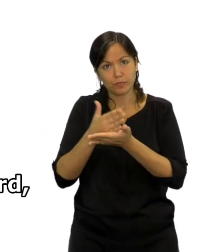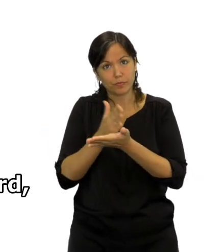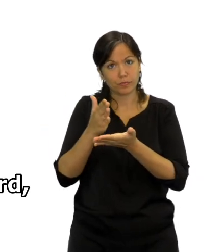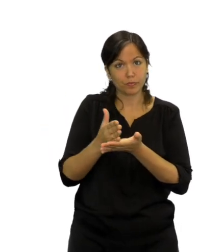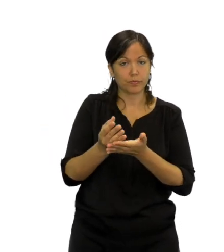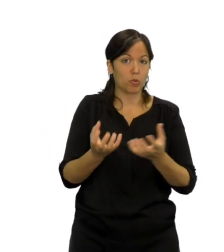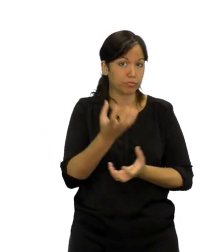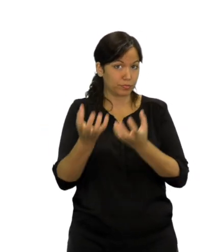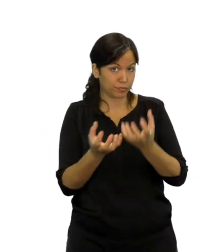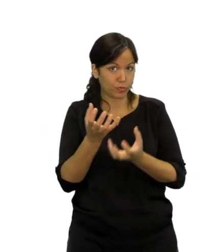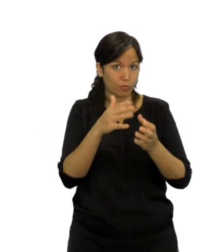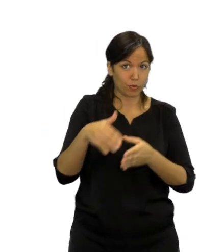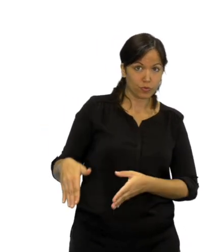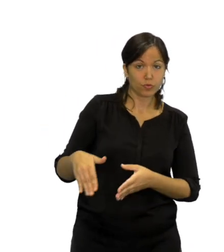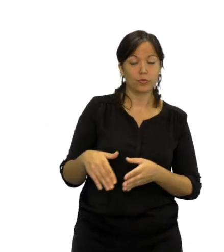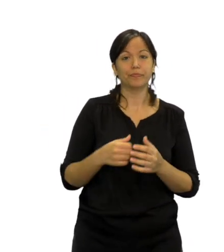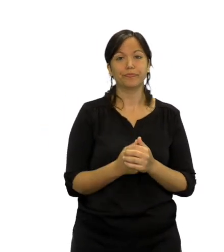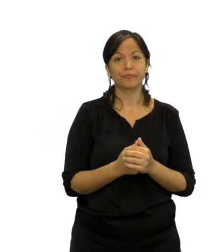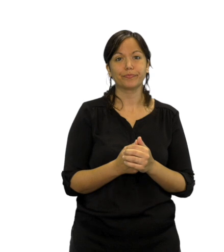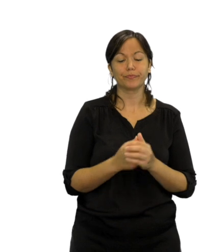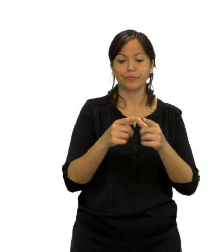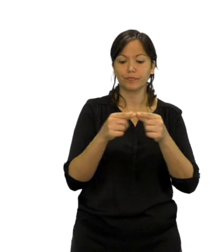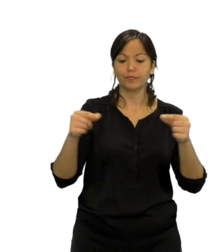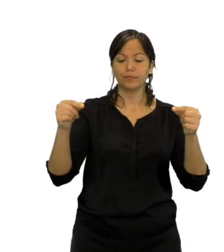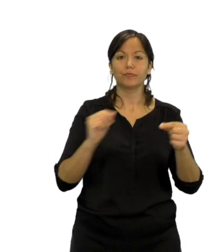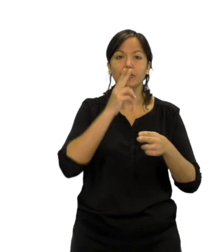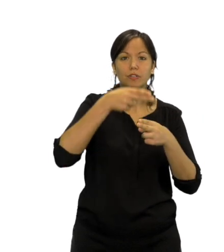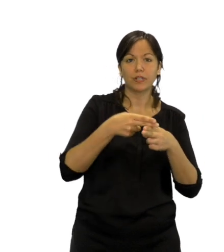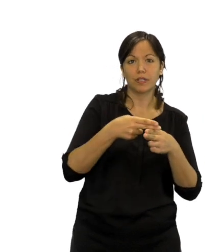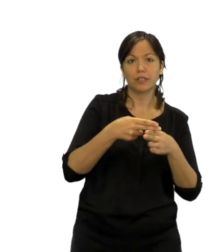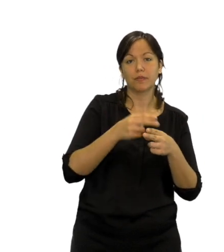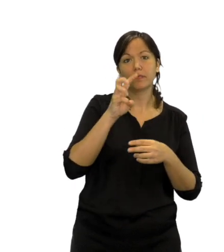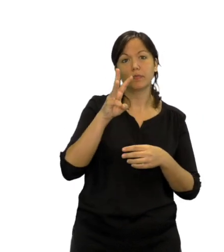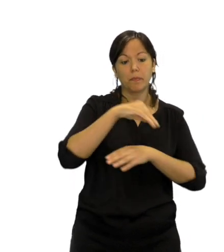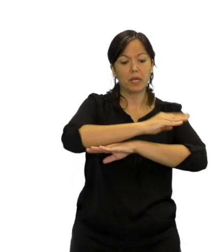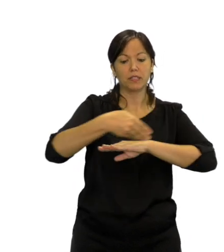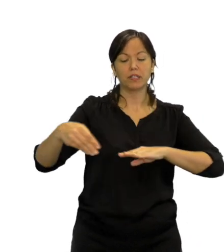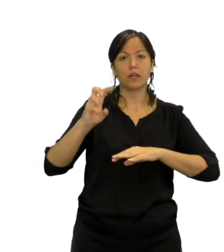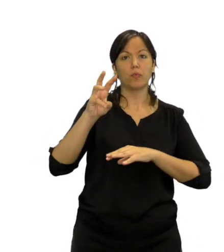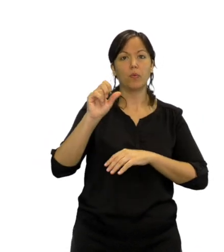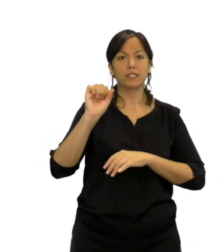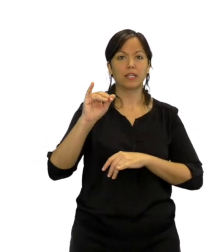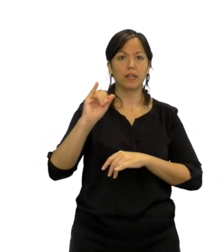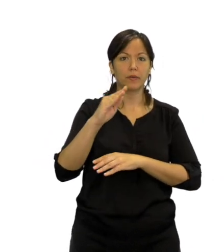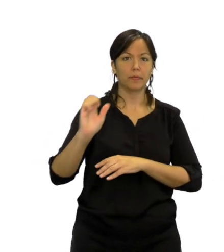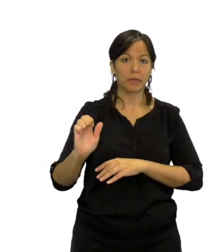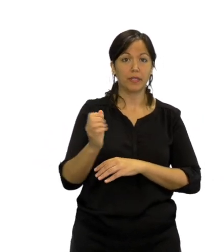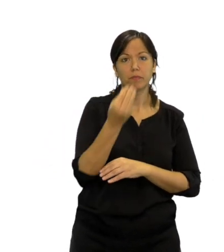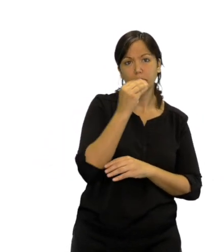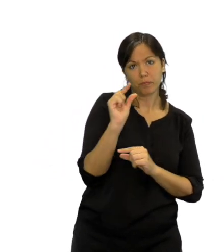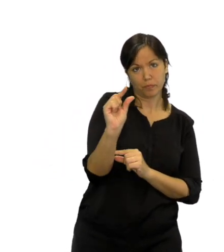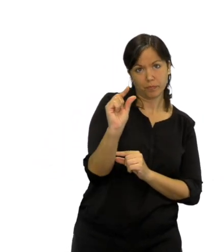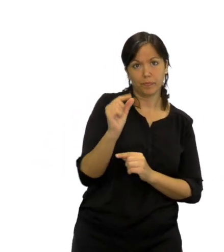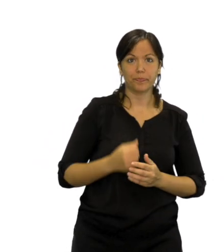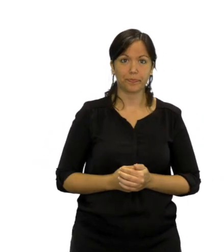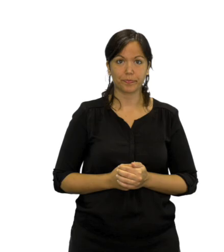rocket and mustard, are also eaten cooked. Its seeds are known as the Mediterranean wasabi. White rocket should